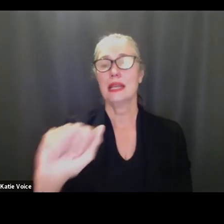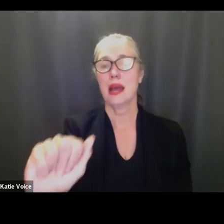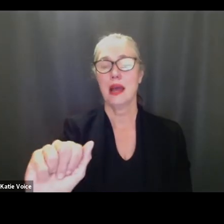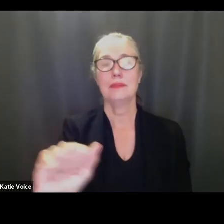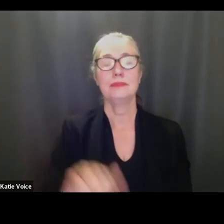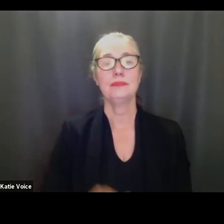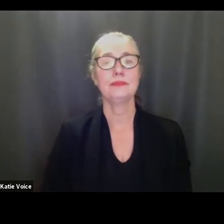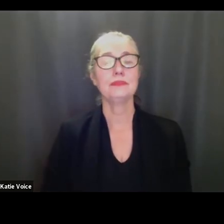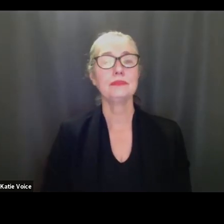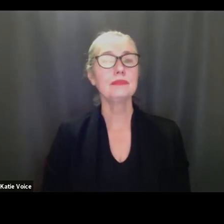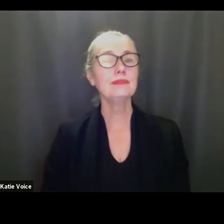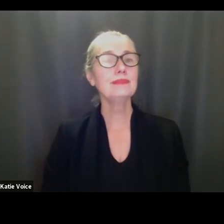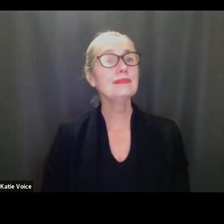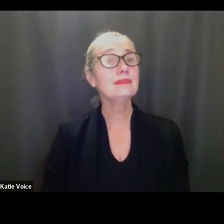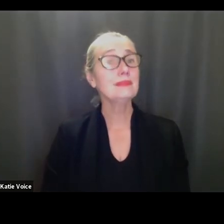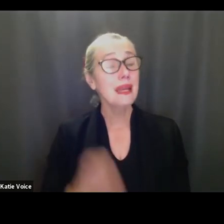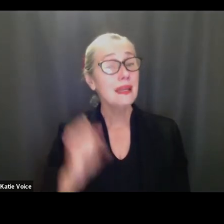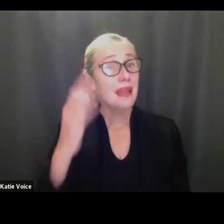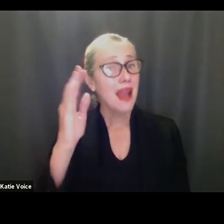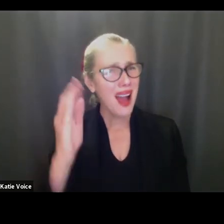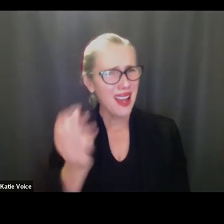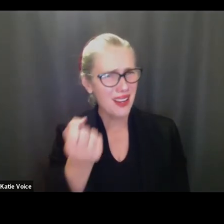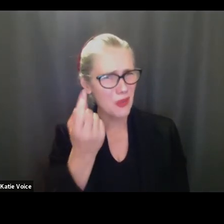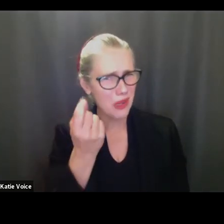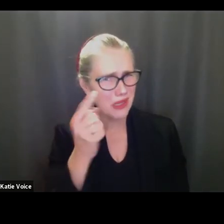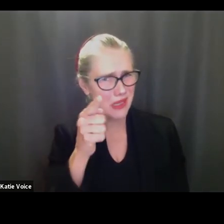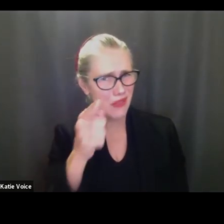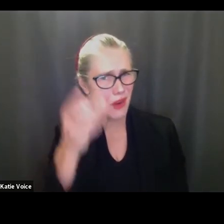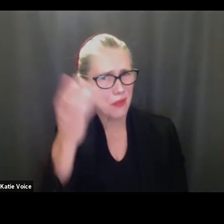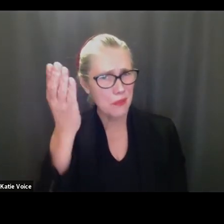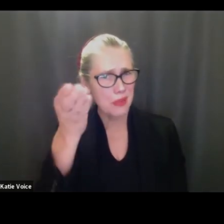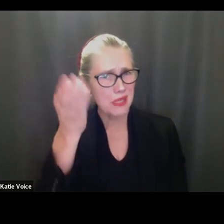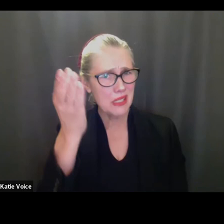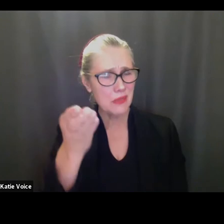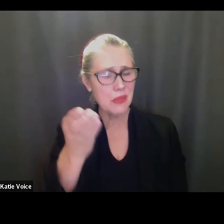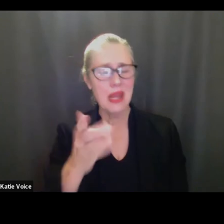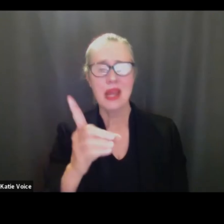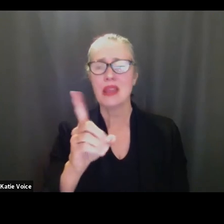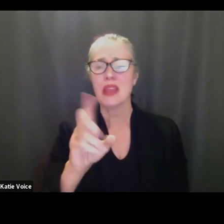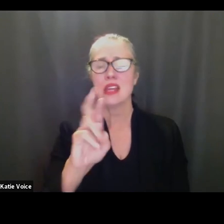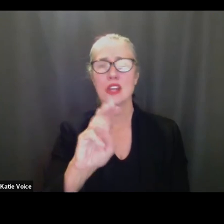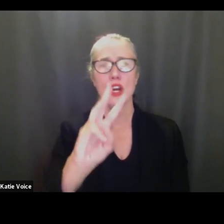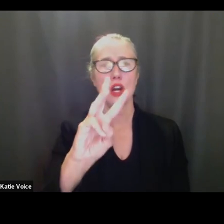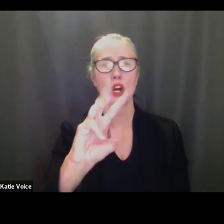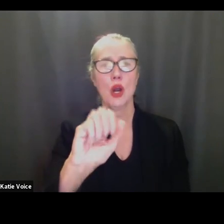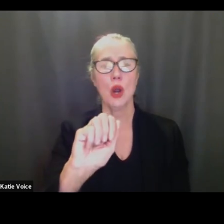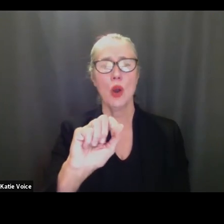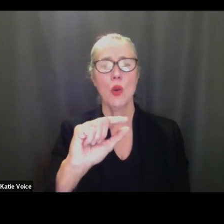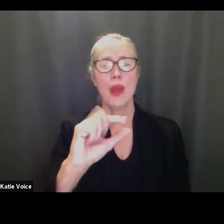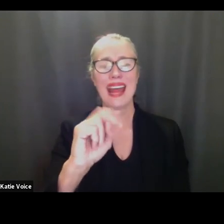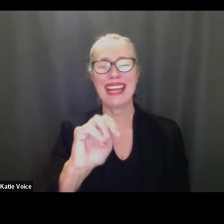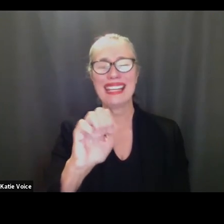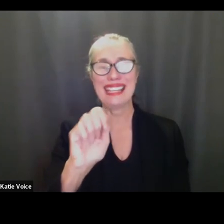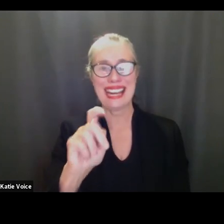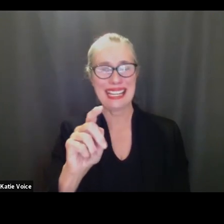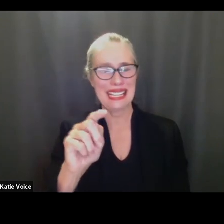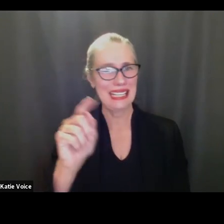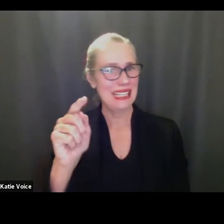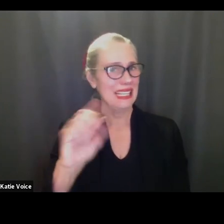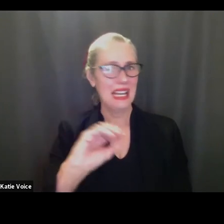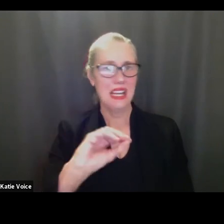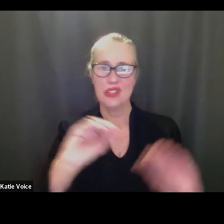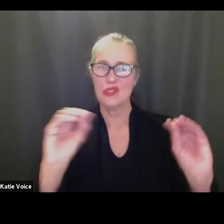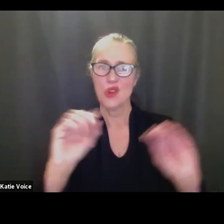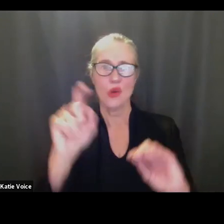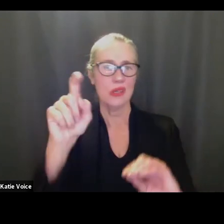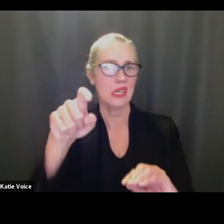yeah hi so what i gathered from the presentation that dr wagner shared tonight is that there's absolutely no